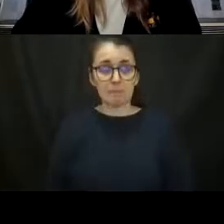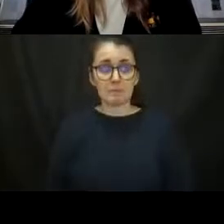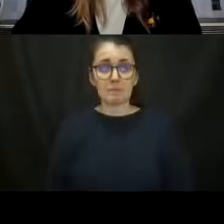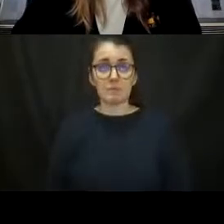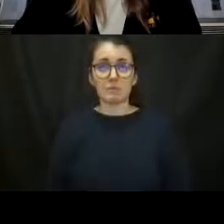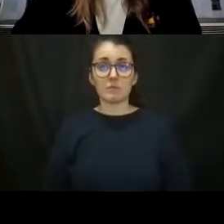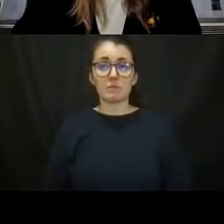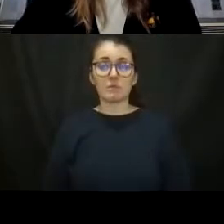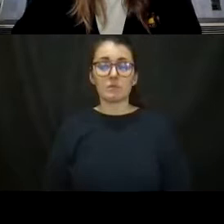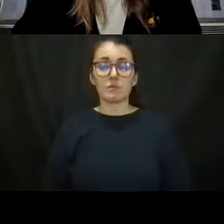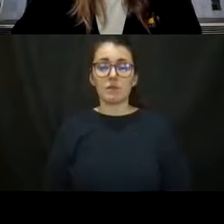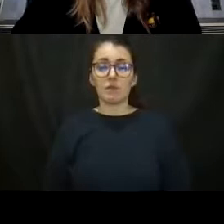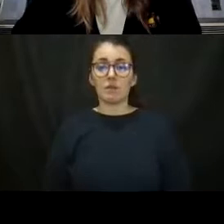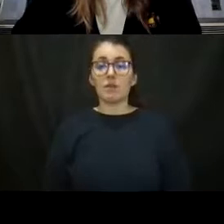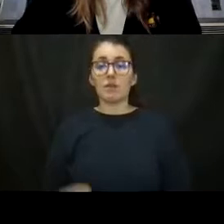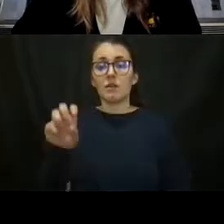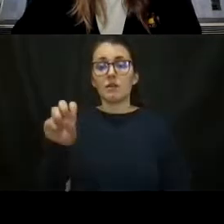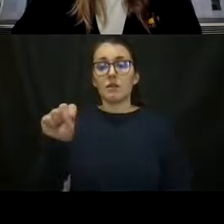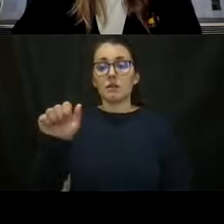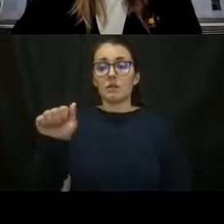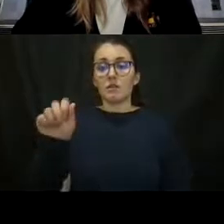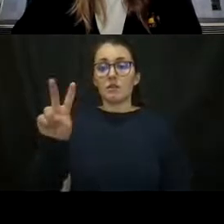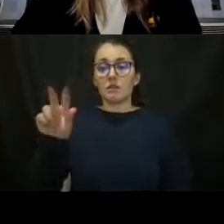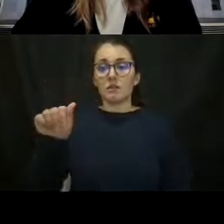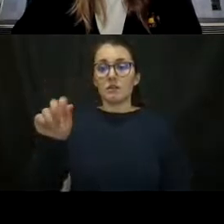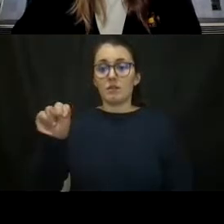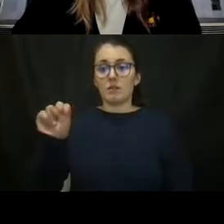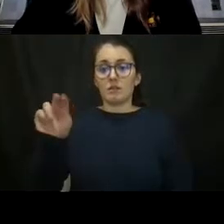I see Savannah's hand. I'm going to ask her to unmute.